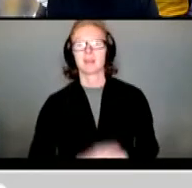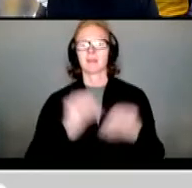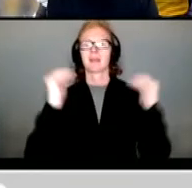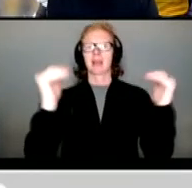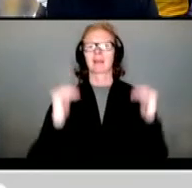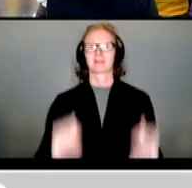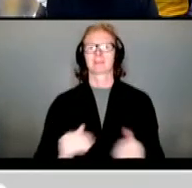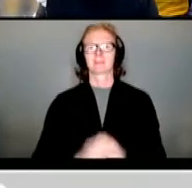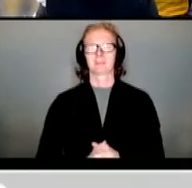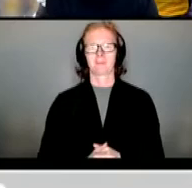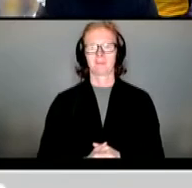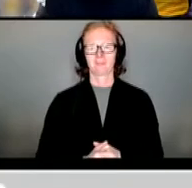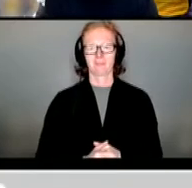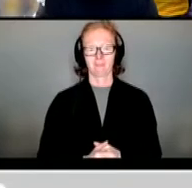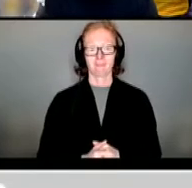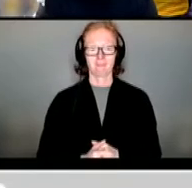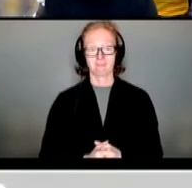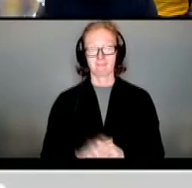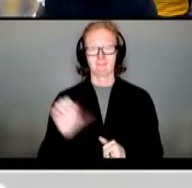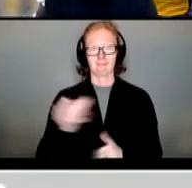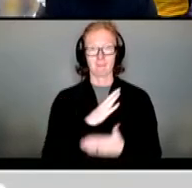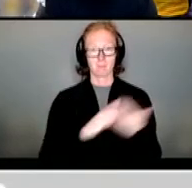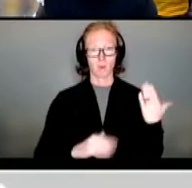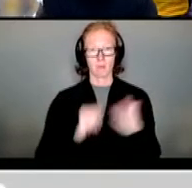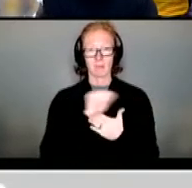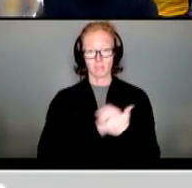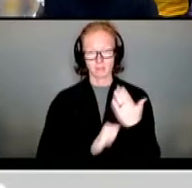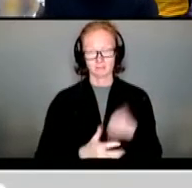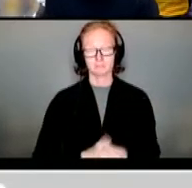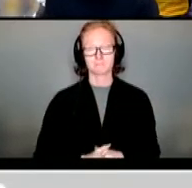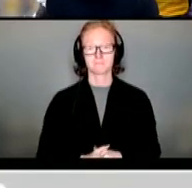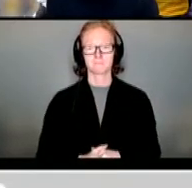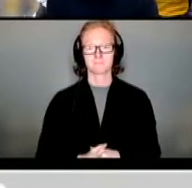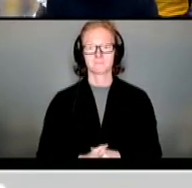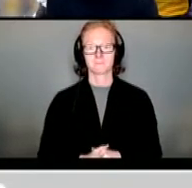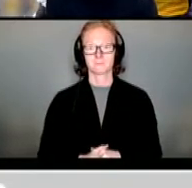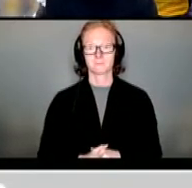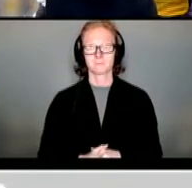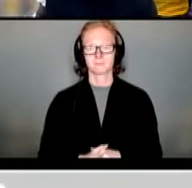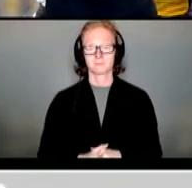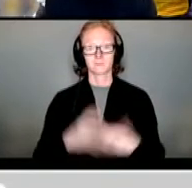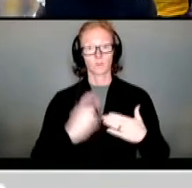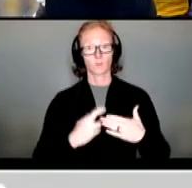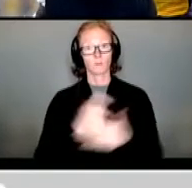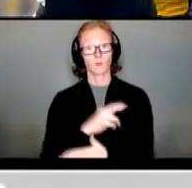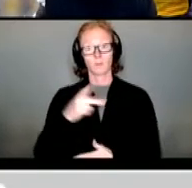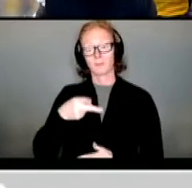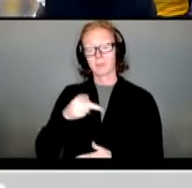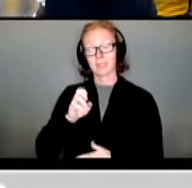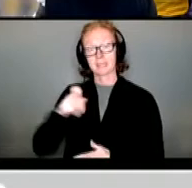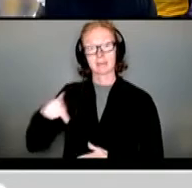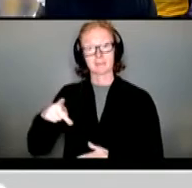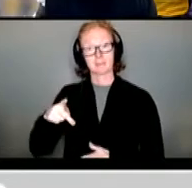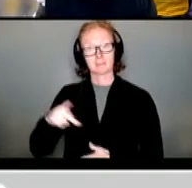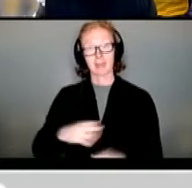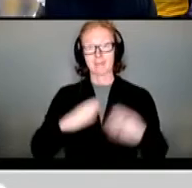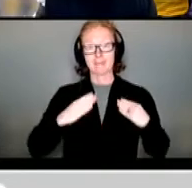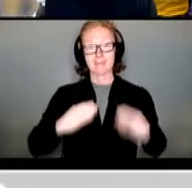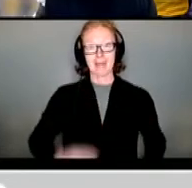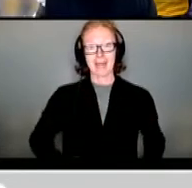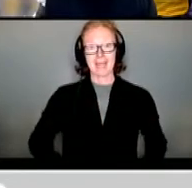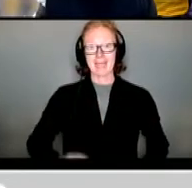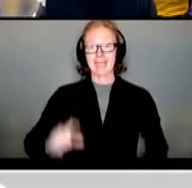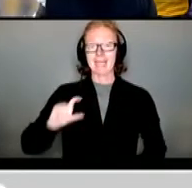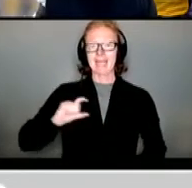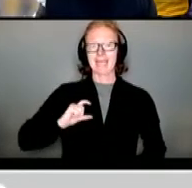on to the next agenda item, which is gonna be a review of the PCCEP body-worn camera recommendation. This